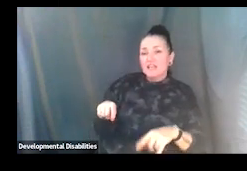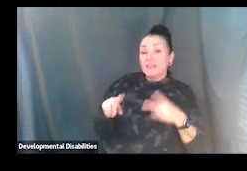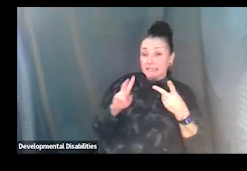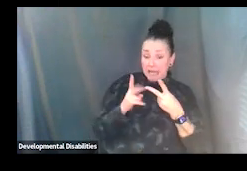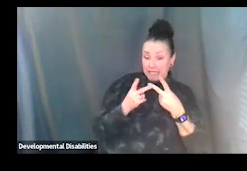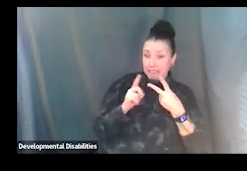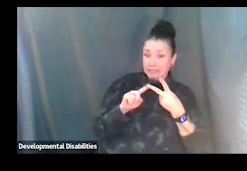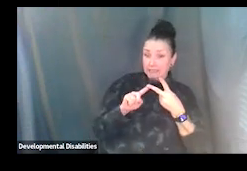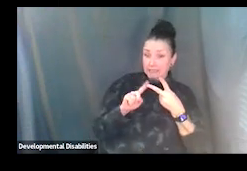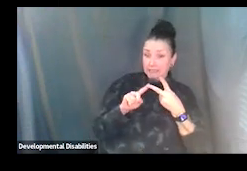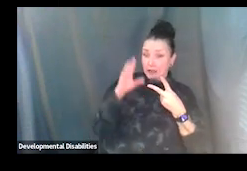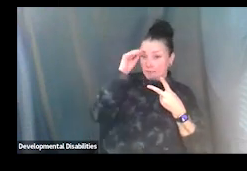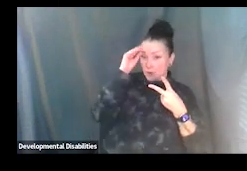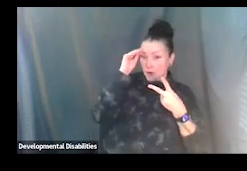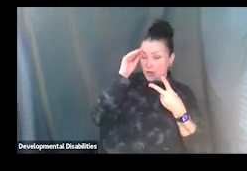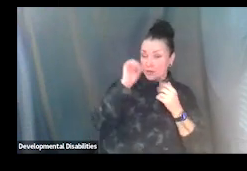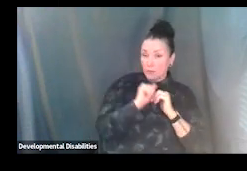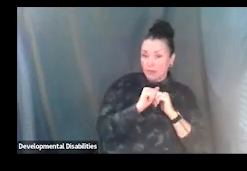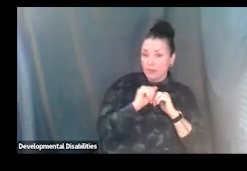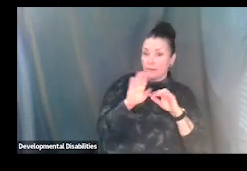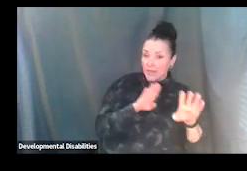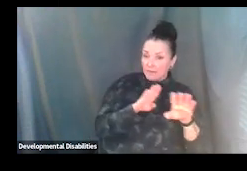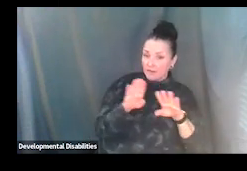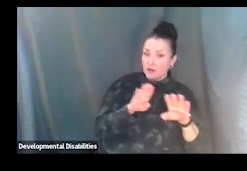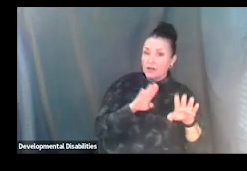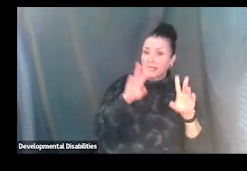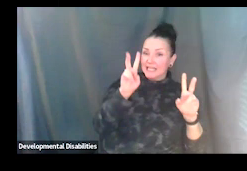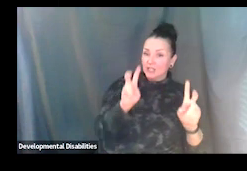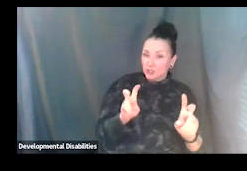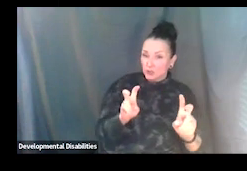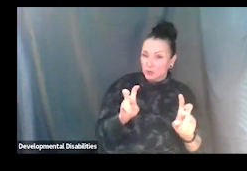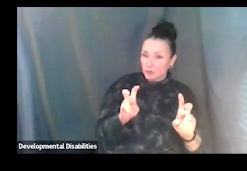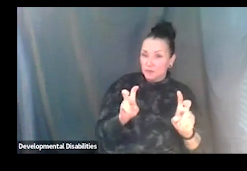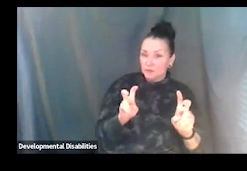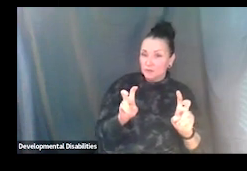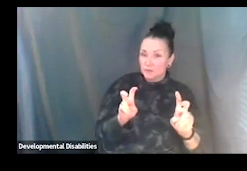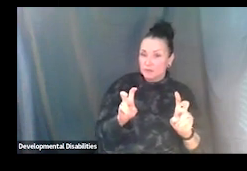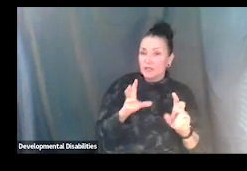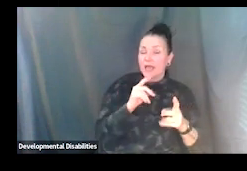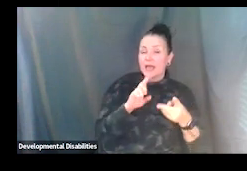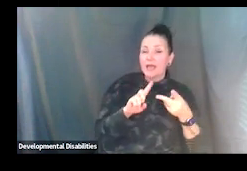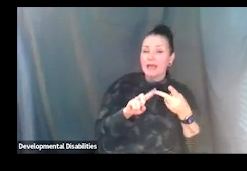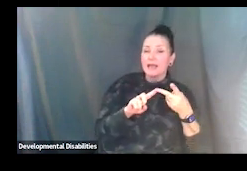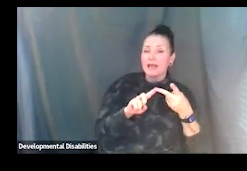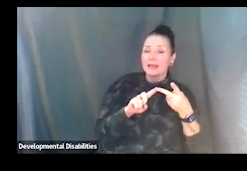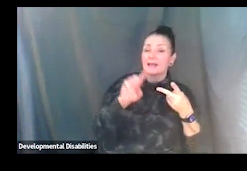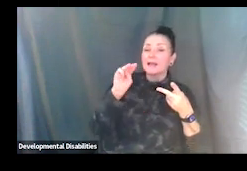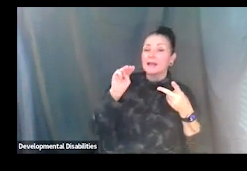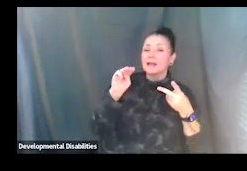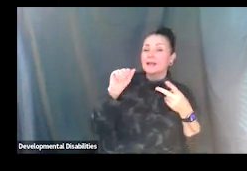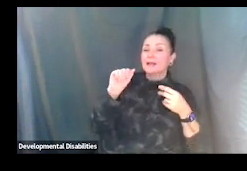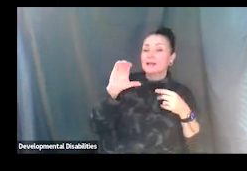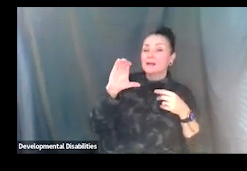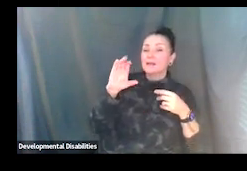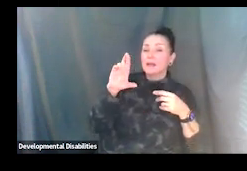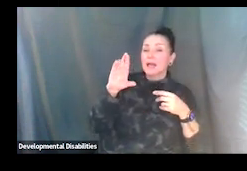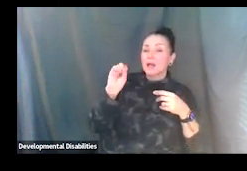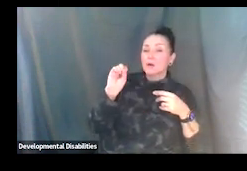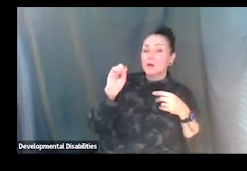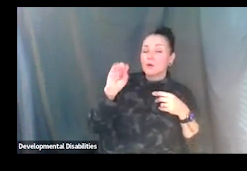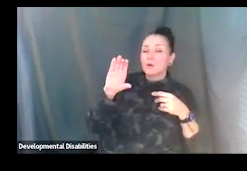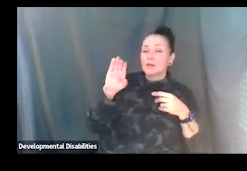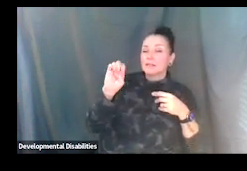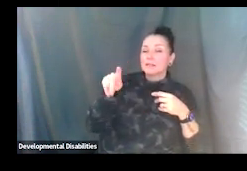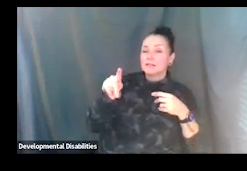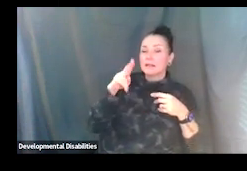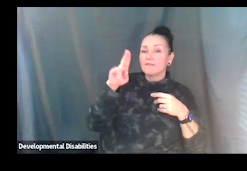who, was involved with behavioral services, but had really significant, he had macrocephaly, but also had really significant self-injurious behavior consisting of